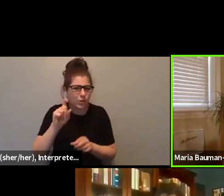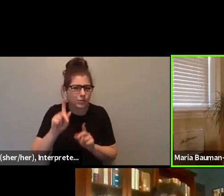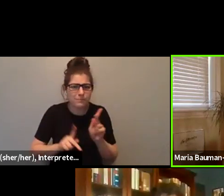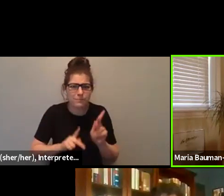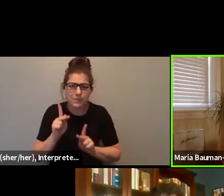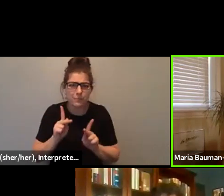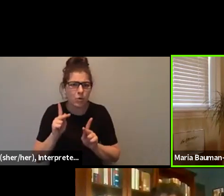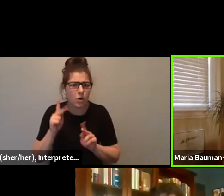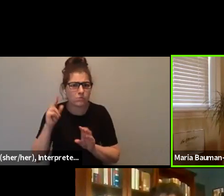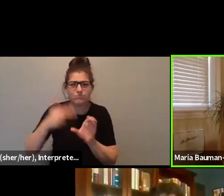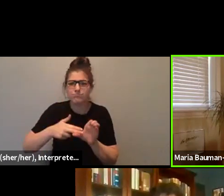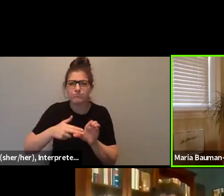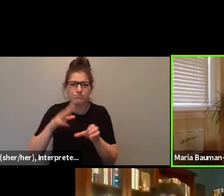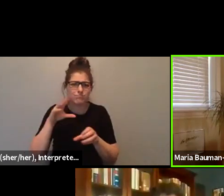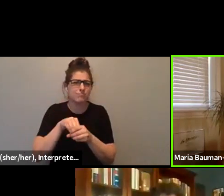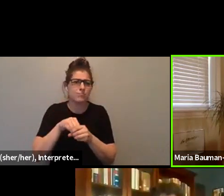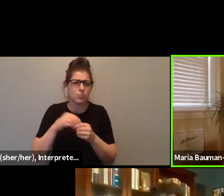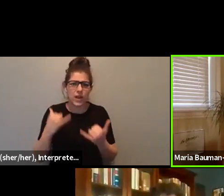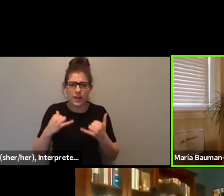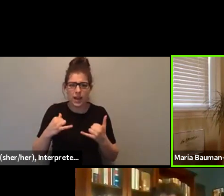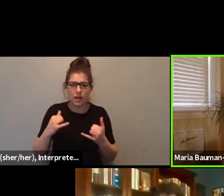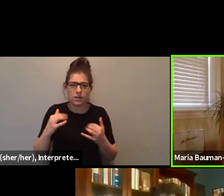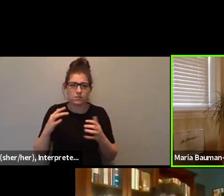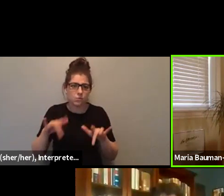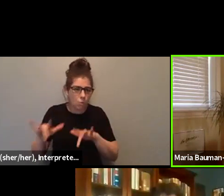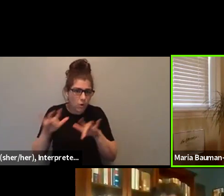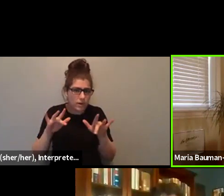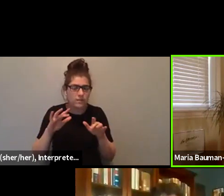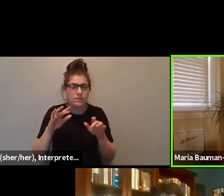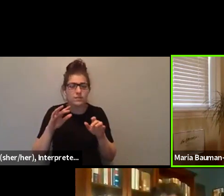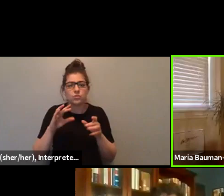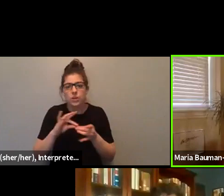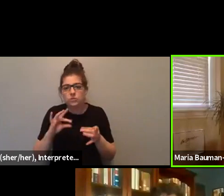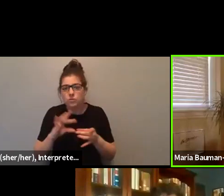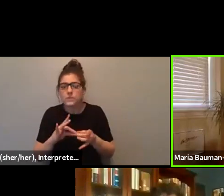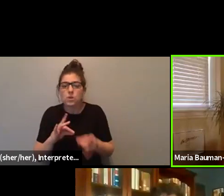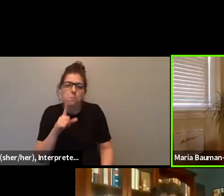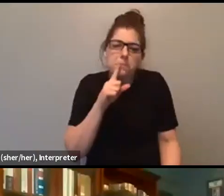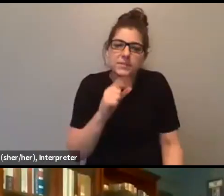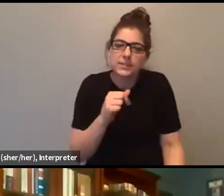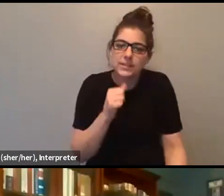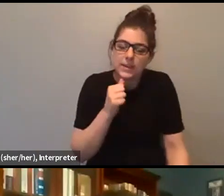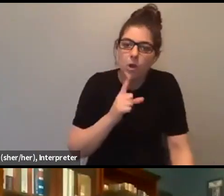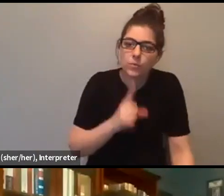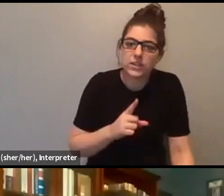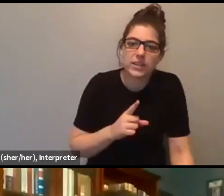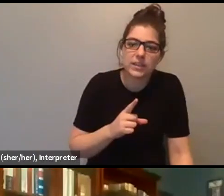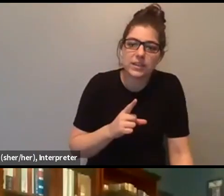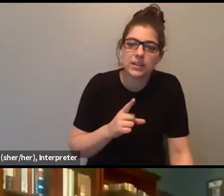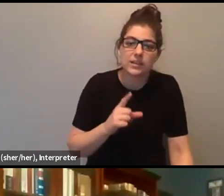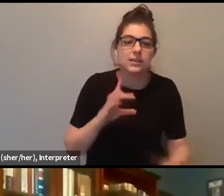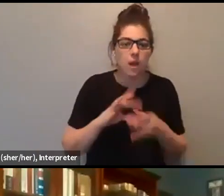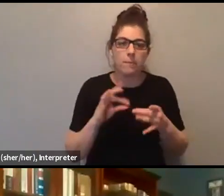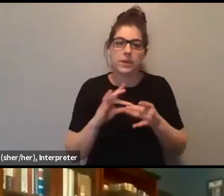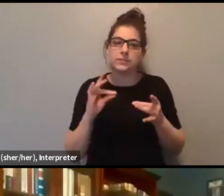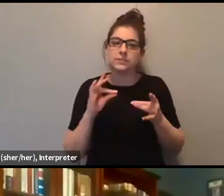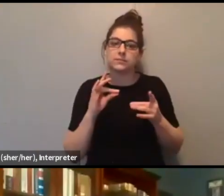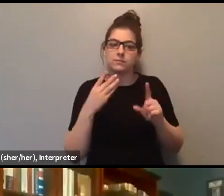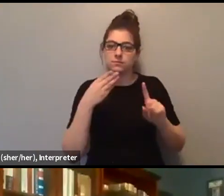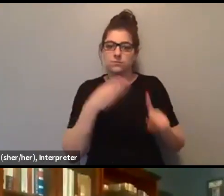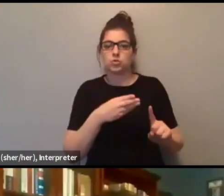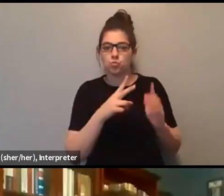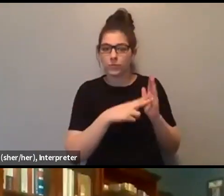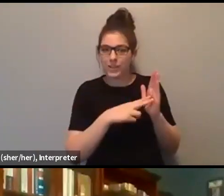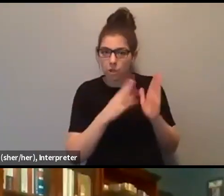right now and it's being recorded and transcribed. So it's not necessarily comments directed at the readers or